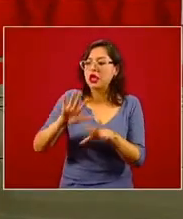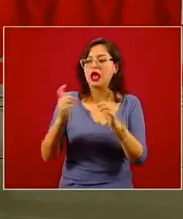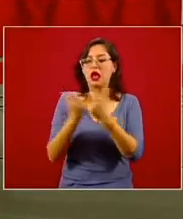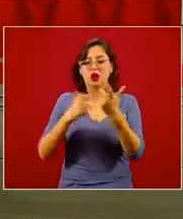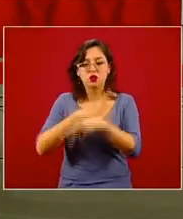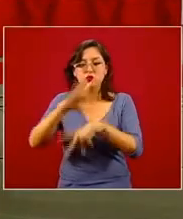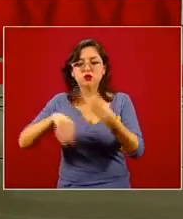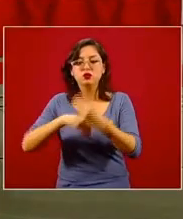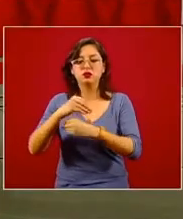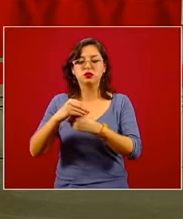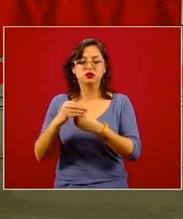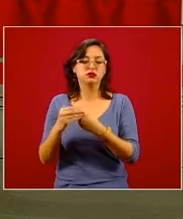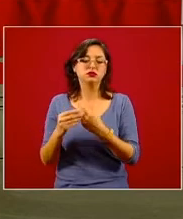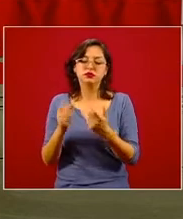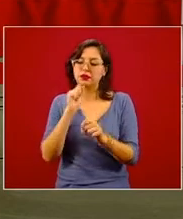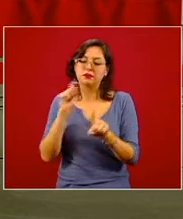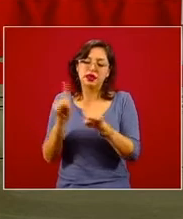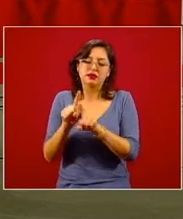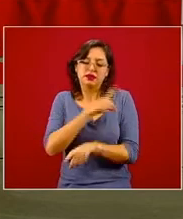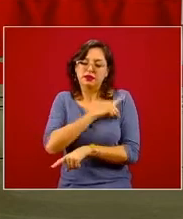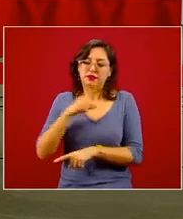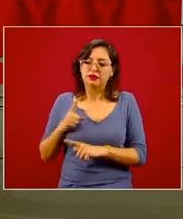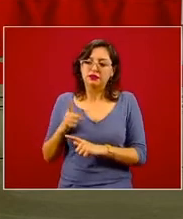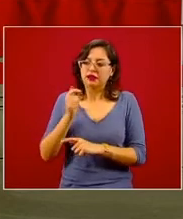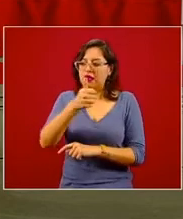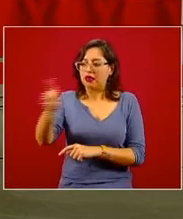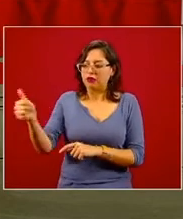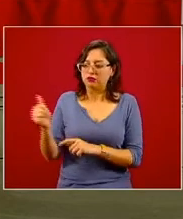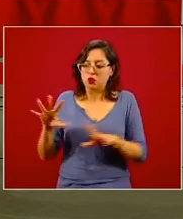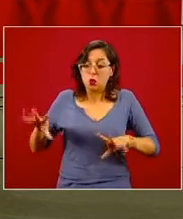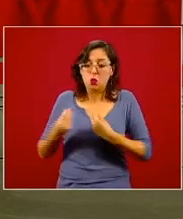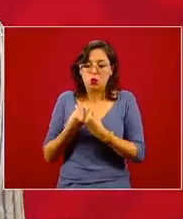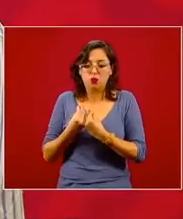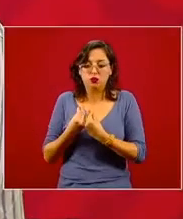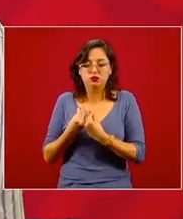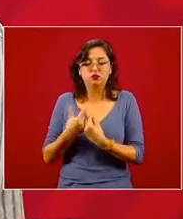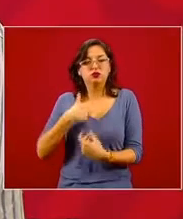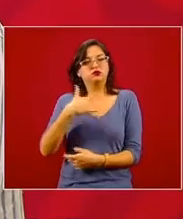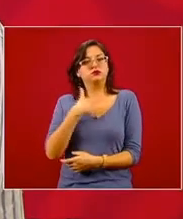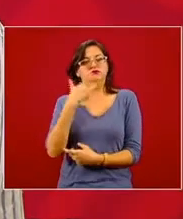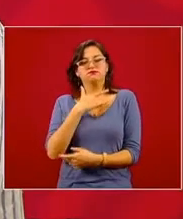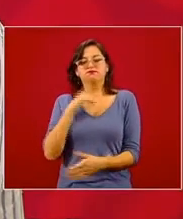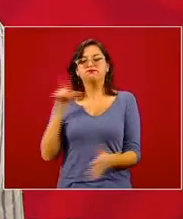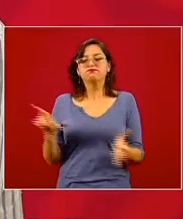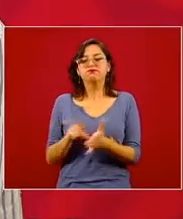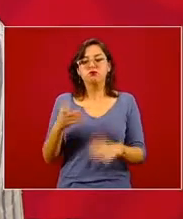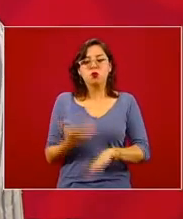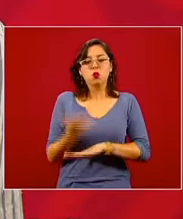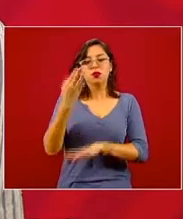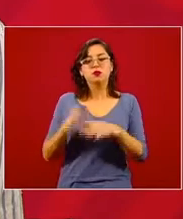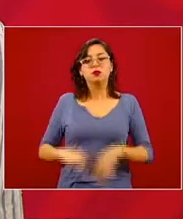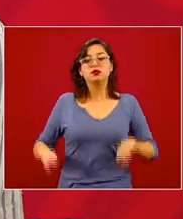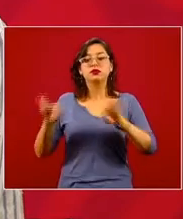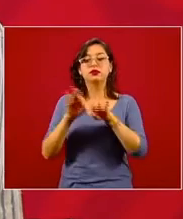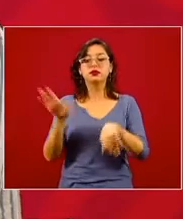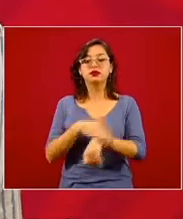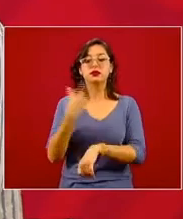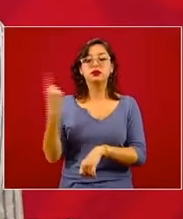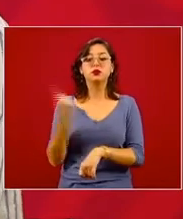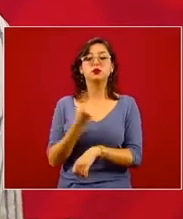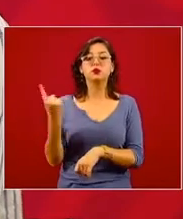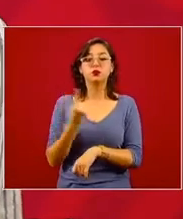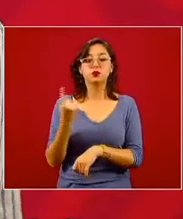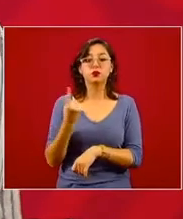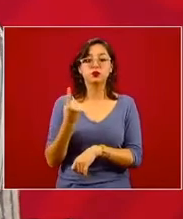other sectors that are important to the social and economical aspect from the epidemic have